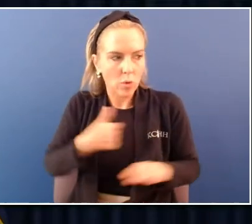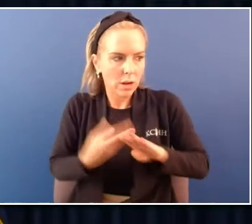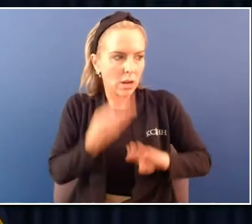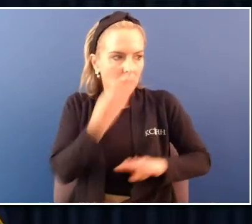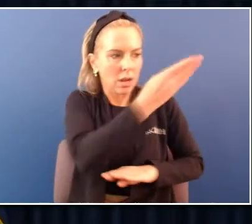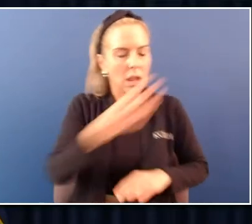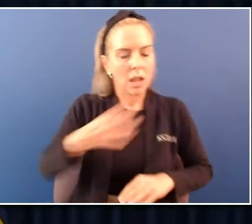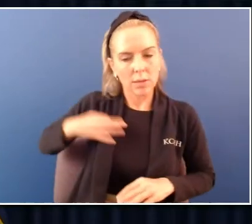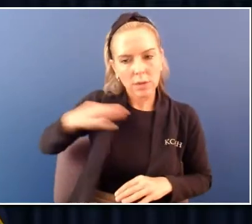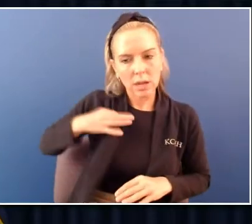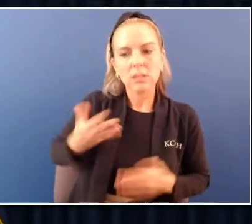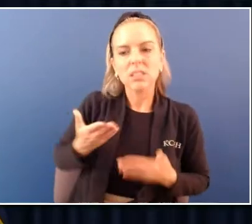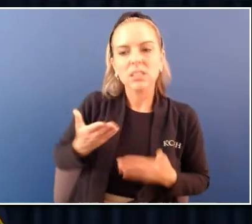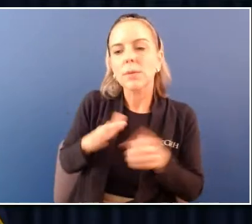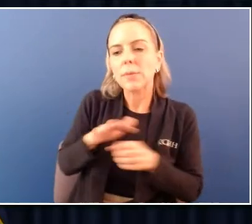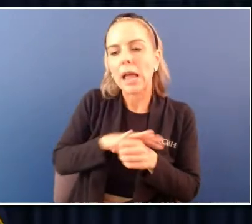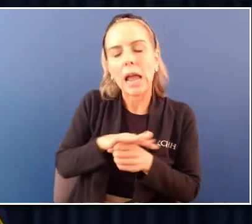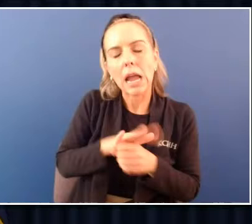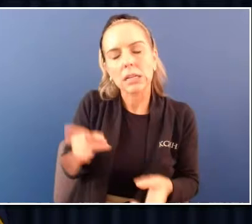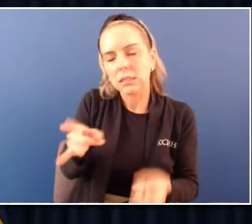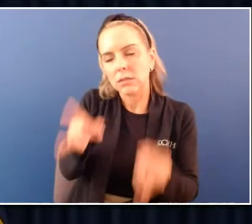of areas that were just devastated,